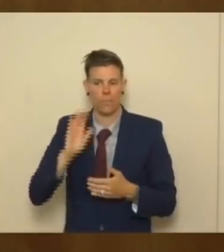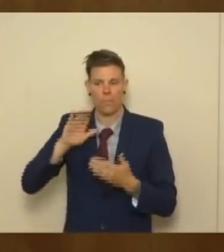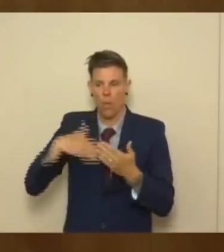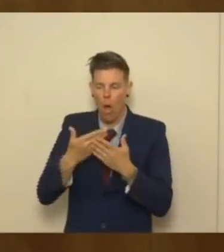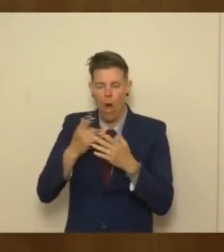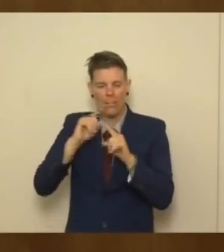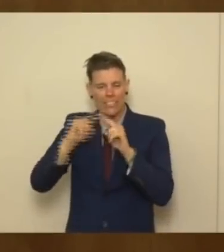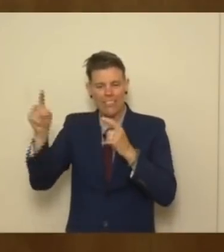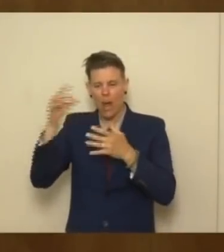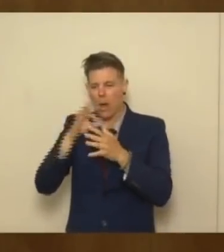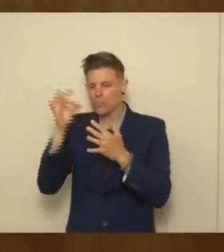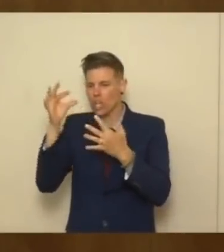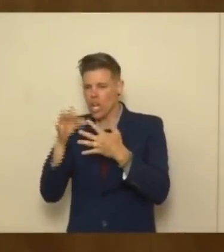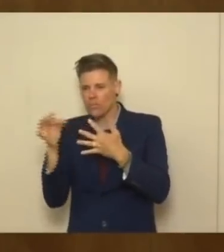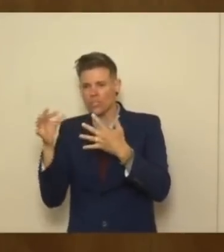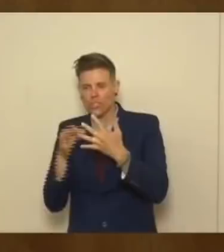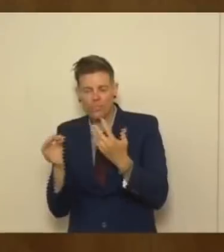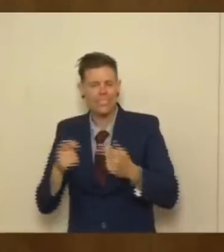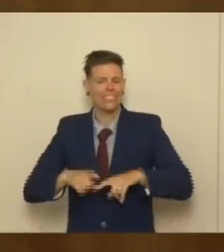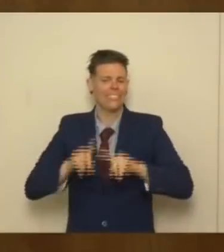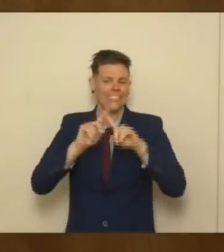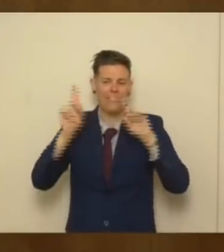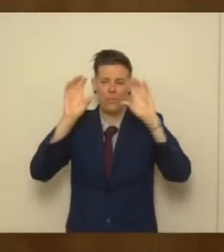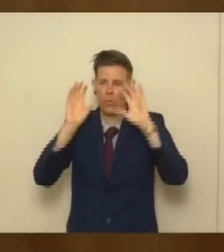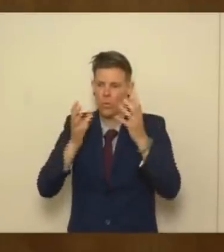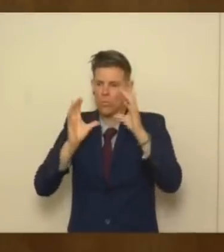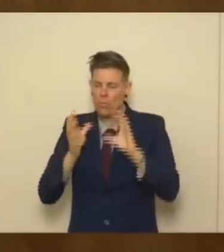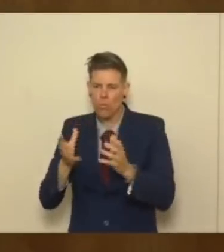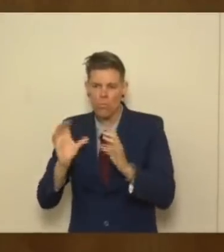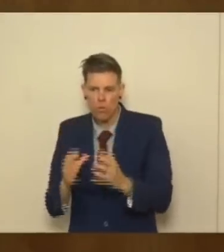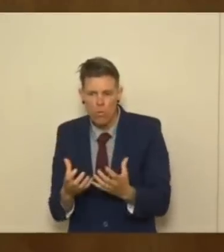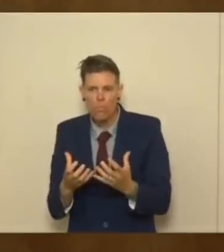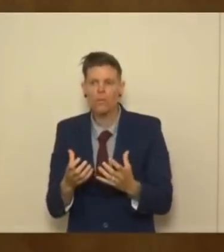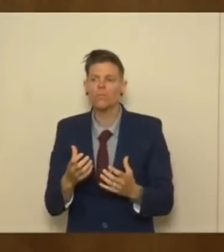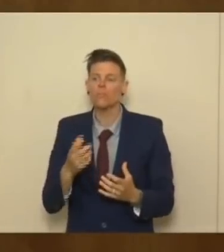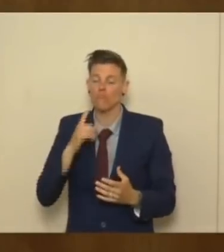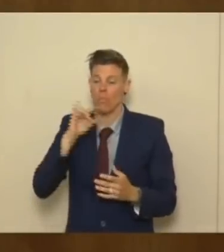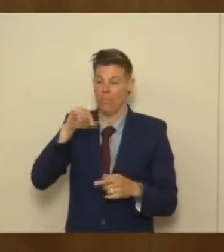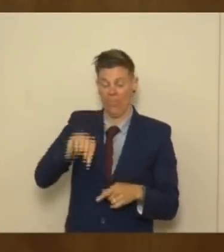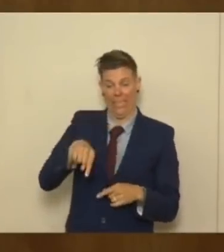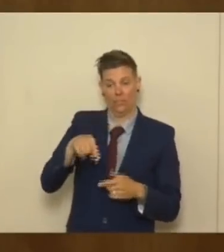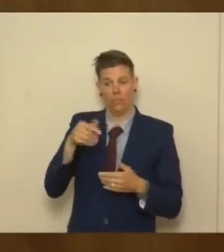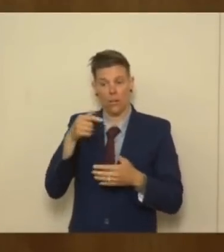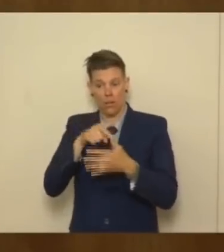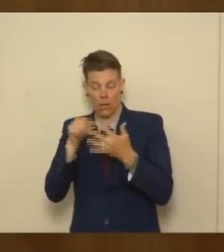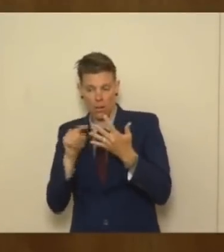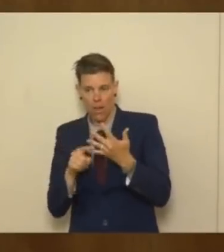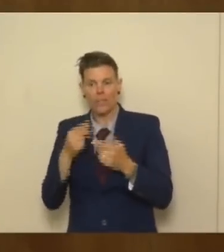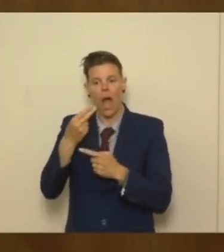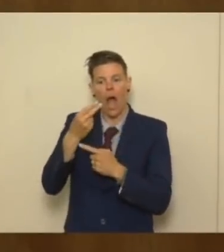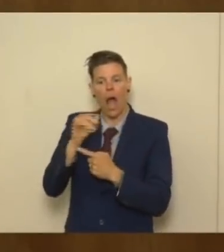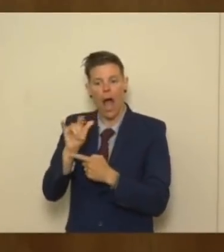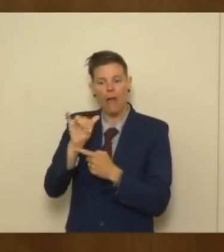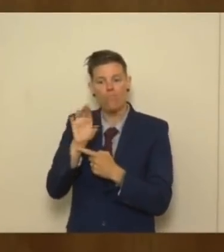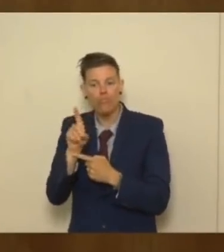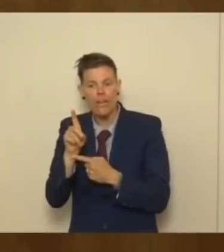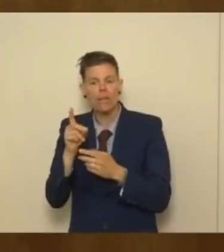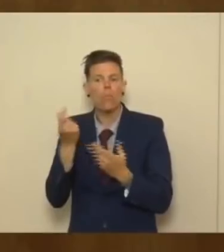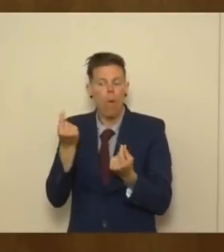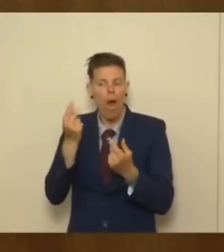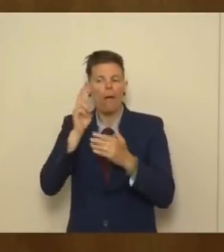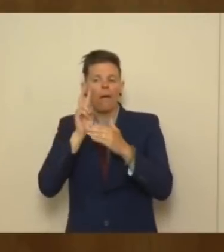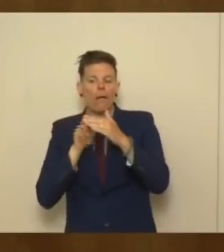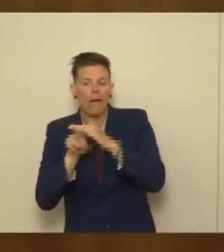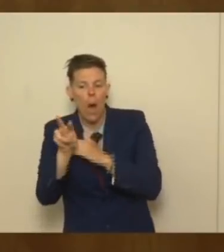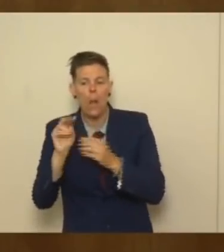tightly grouped and all showed a downward trend in cases. And then the last model that we've already tried